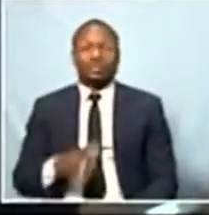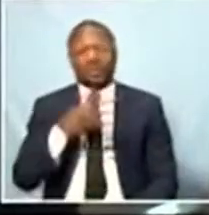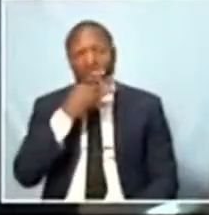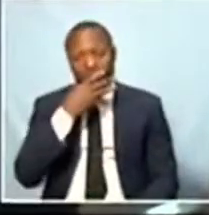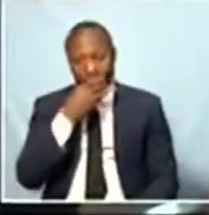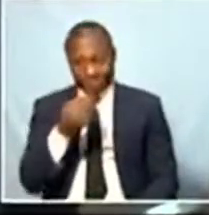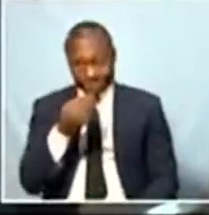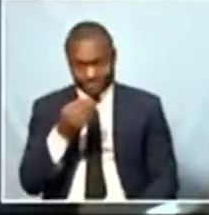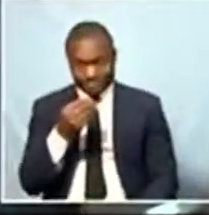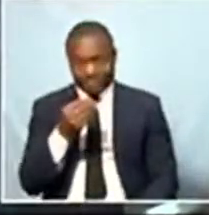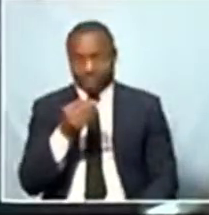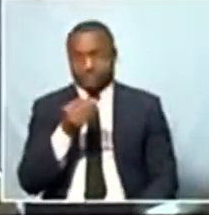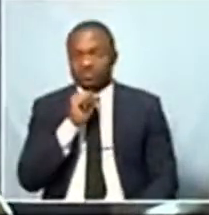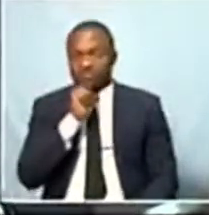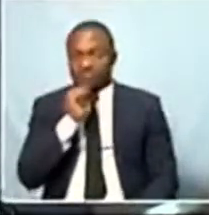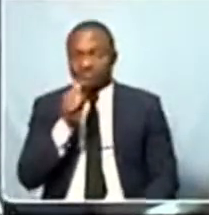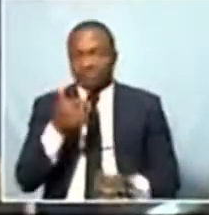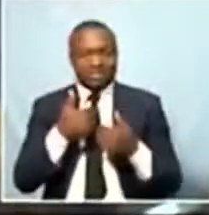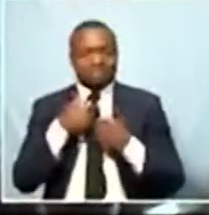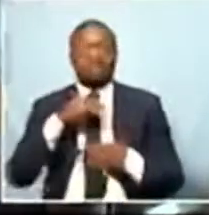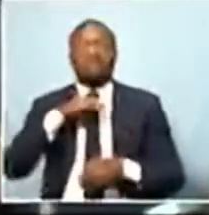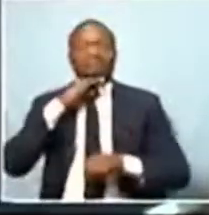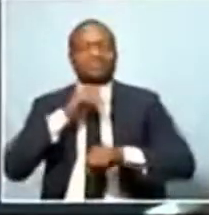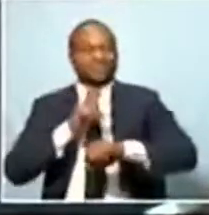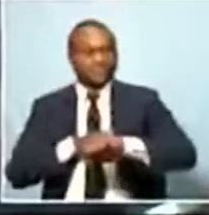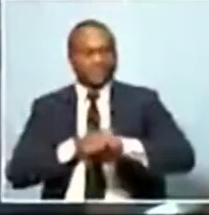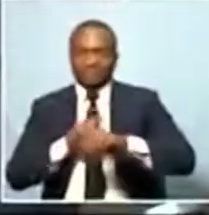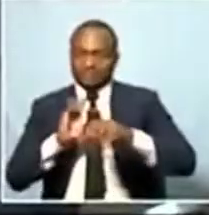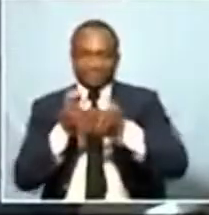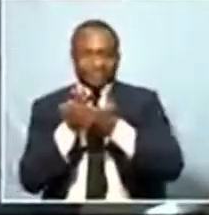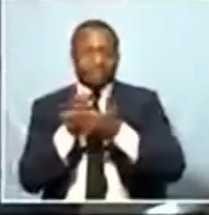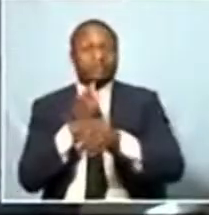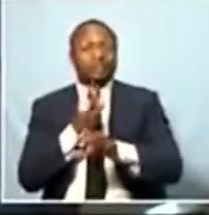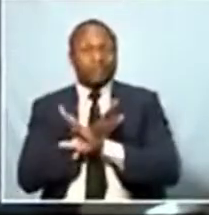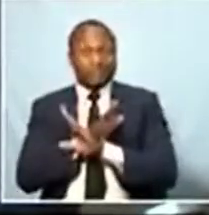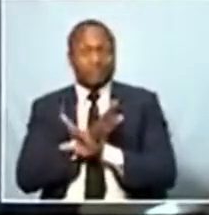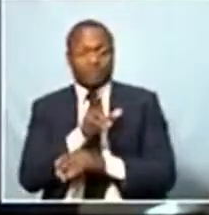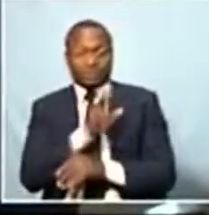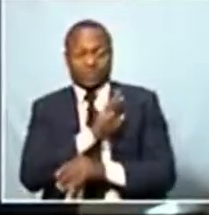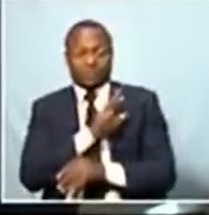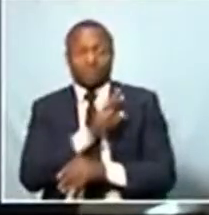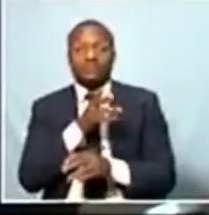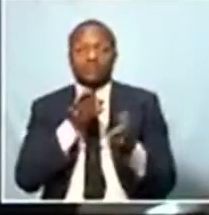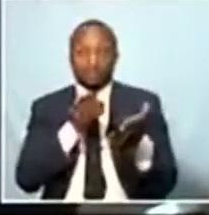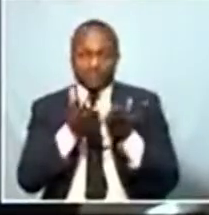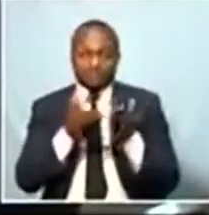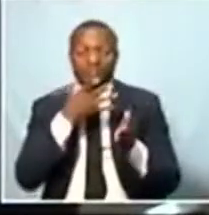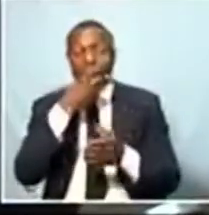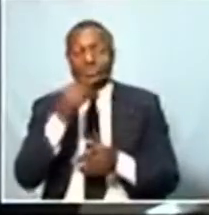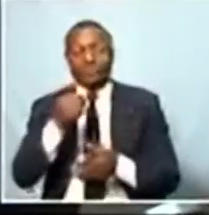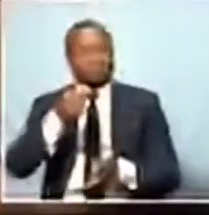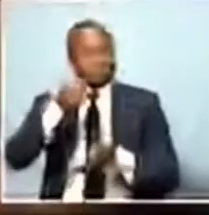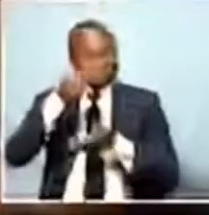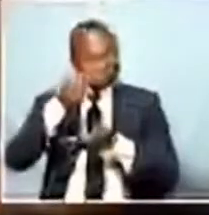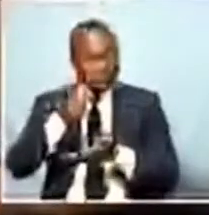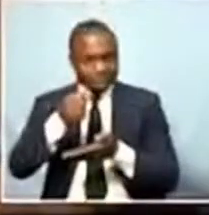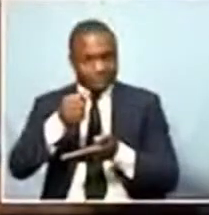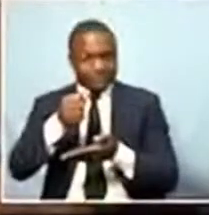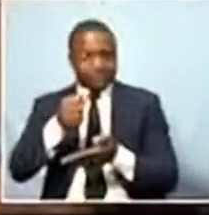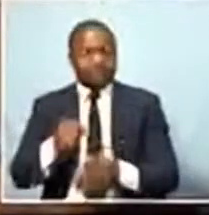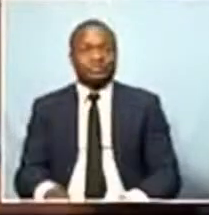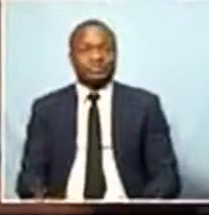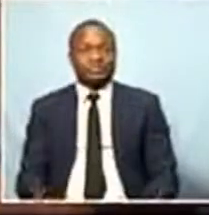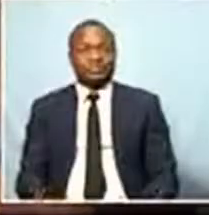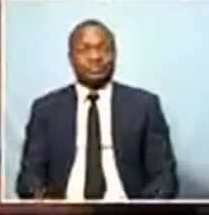Commission had not enough time in order to engage the Zambia Police Service Commission on their budget. The analysis was